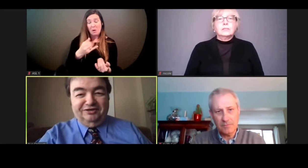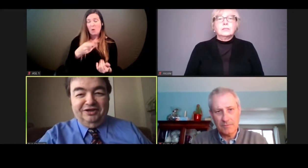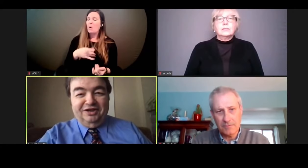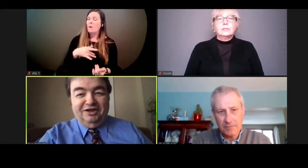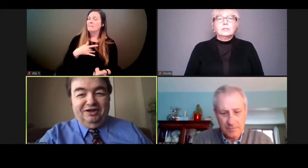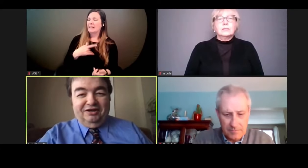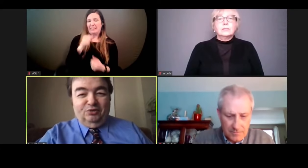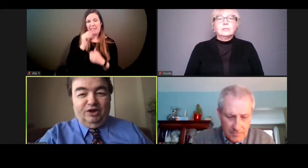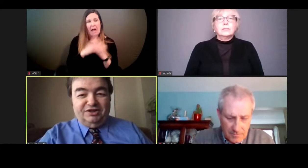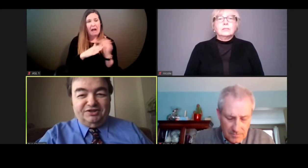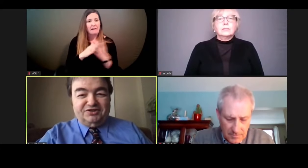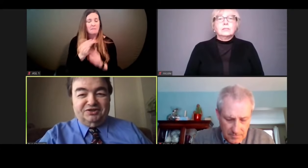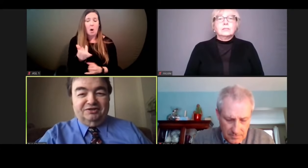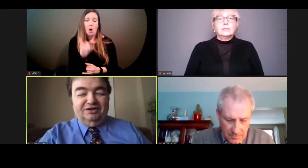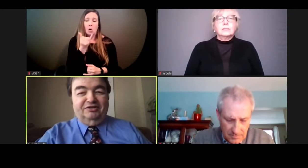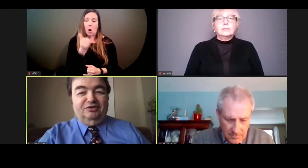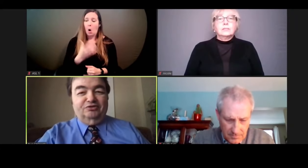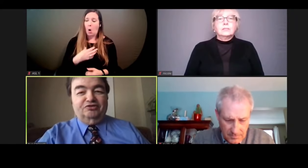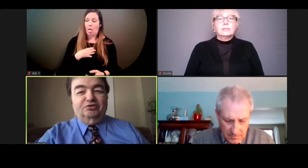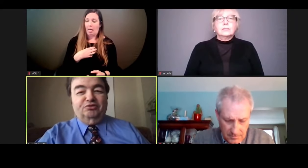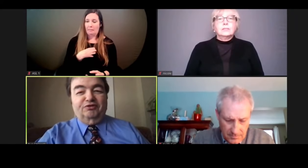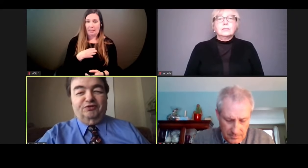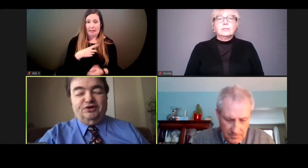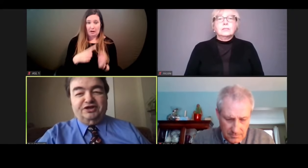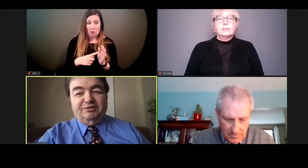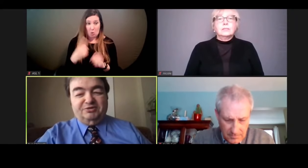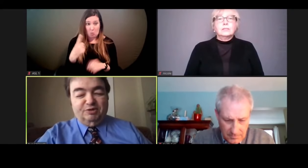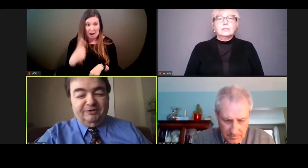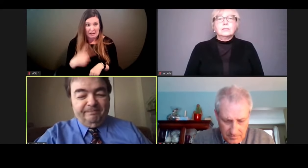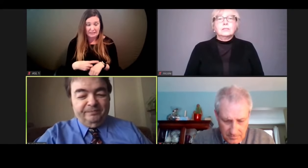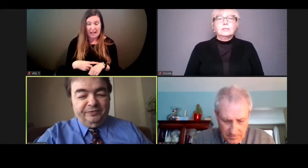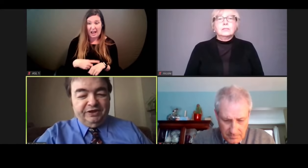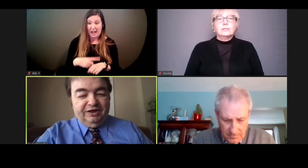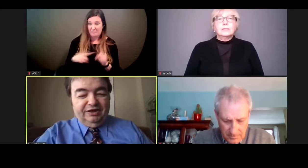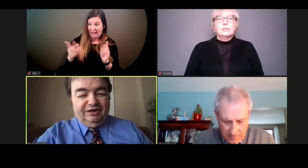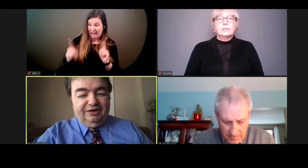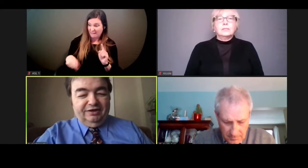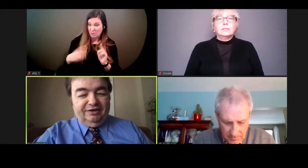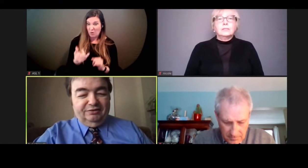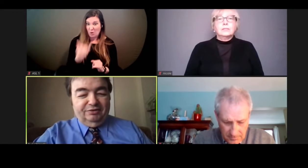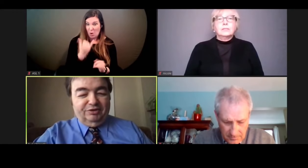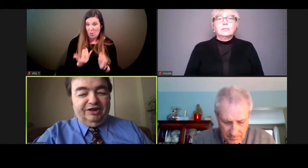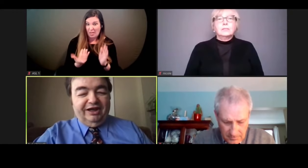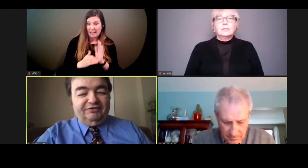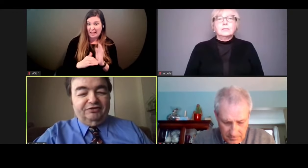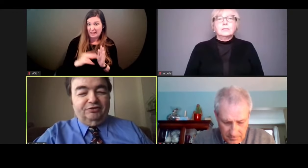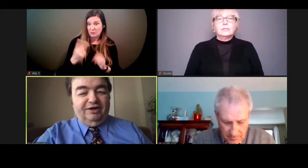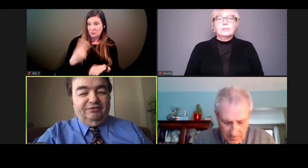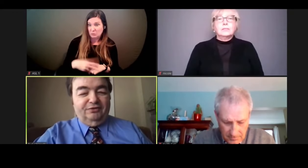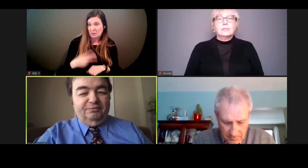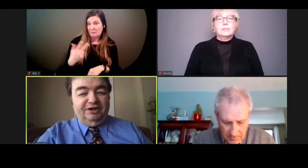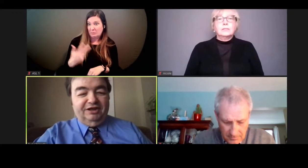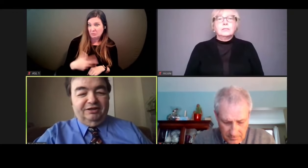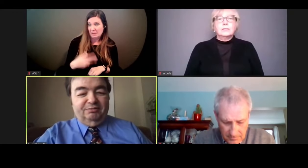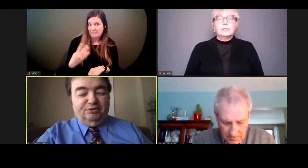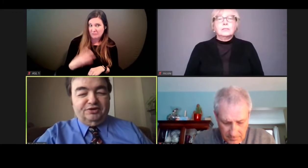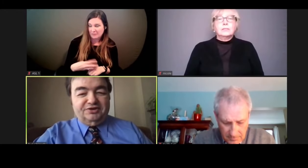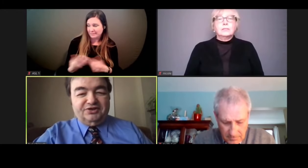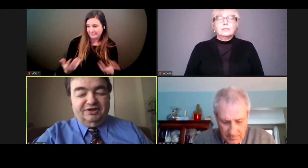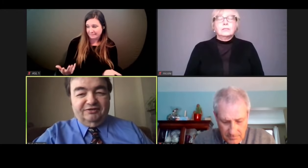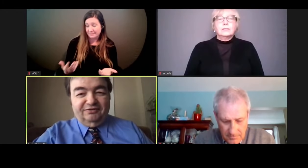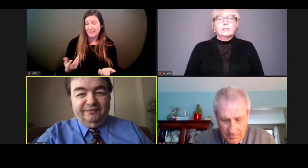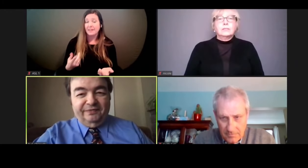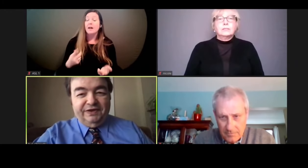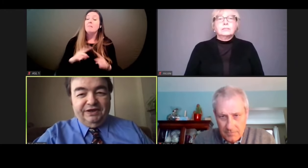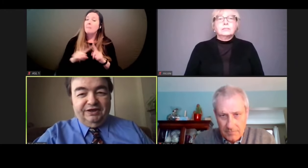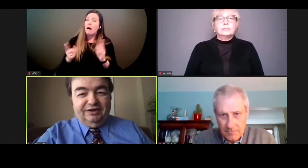complaint once, let alone two, three, or four times. But we really have to drive home the importance